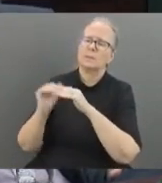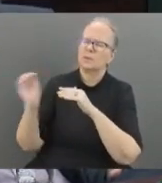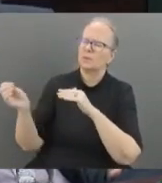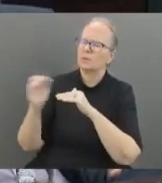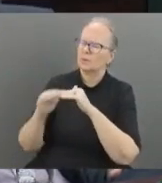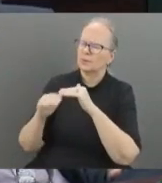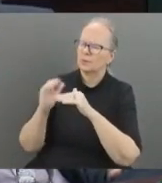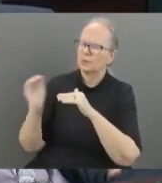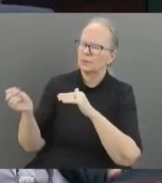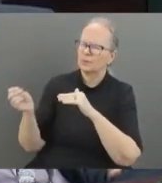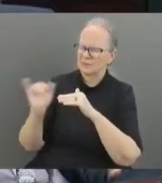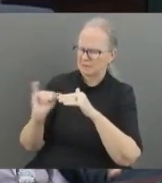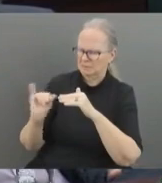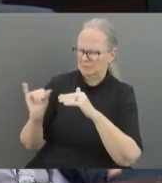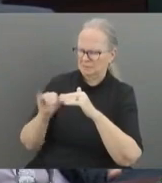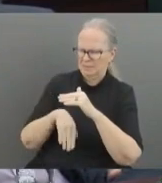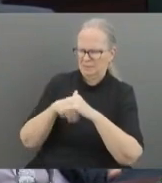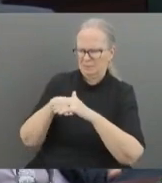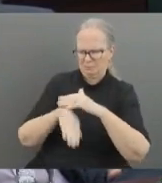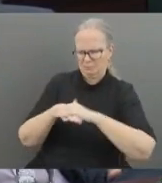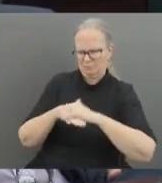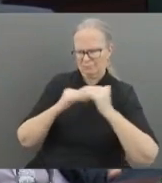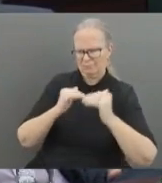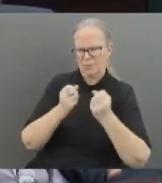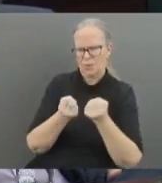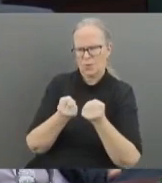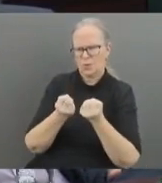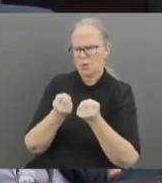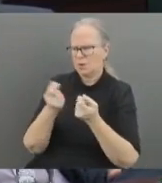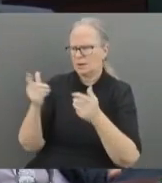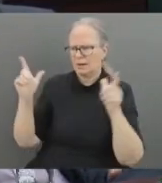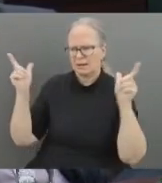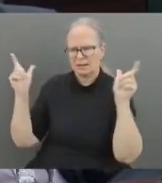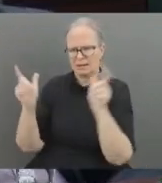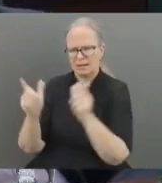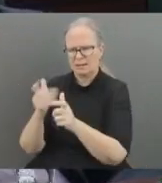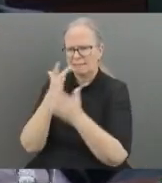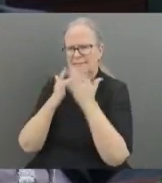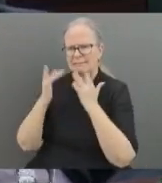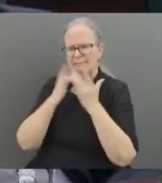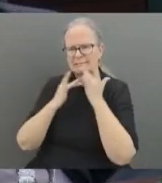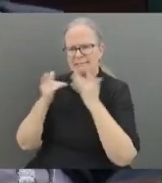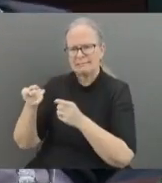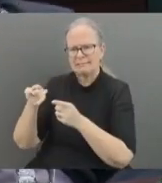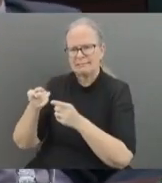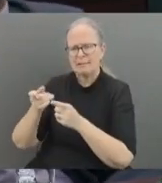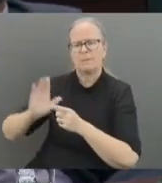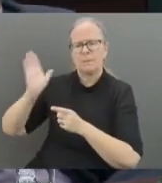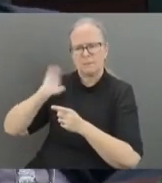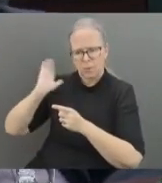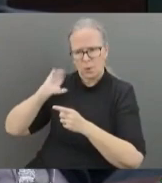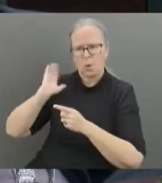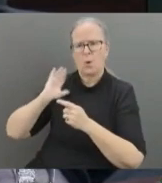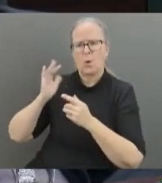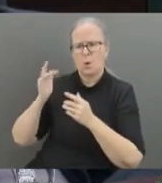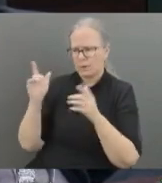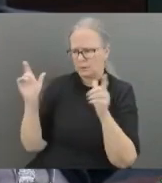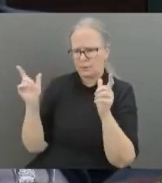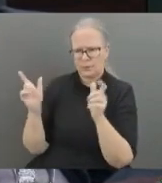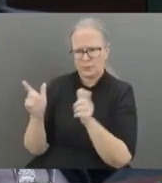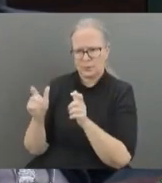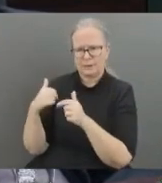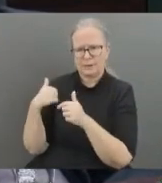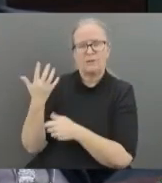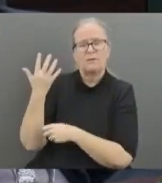population densities, which has led to concerns about previous limits, given that for the last 15 years, researchers in Alberta and BC have worked very hard